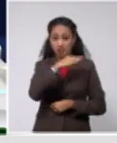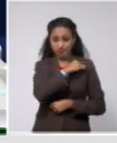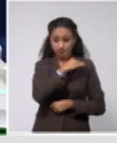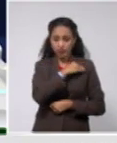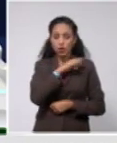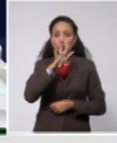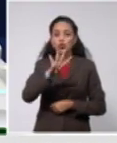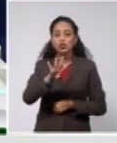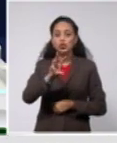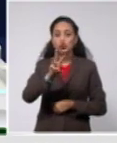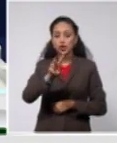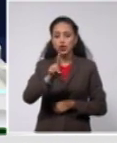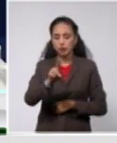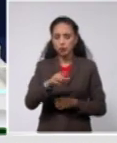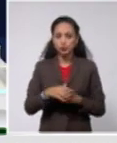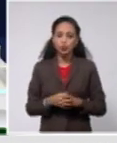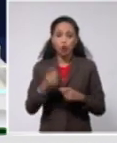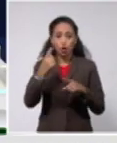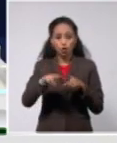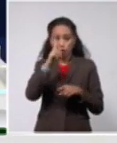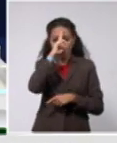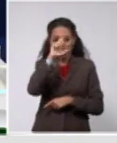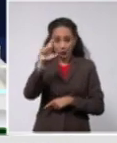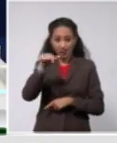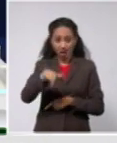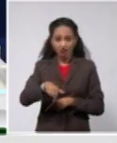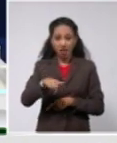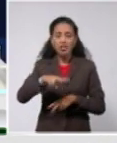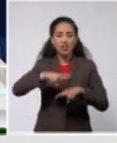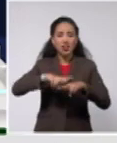411 in the Molecular Immunology Center,